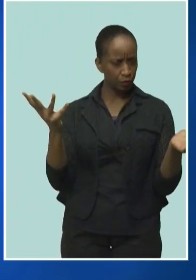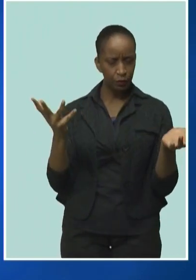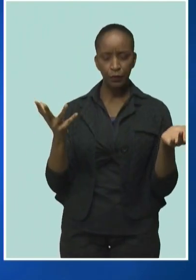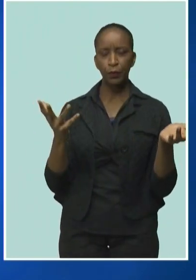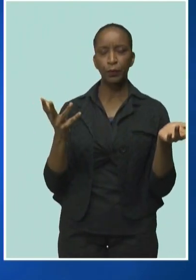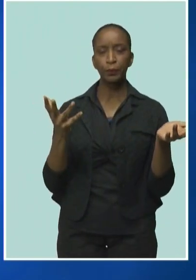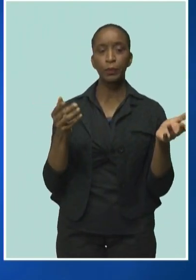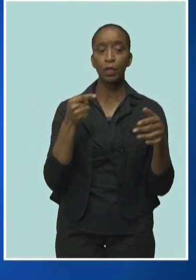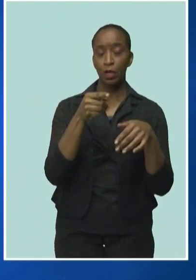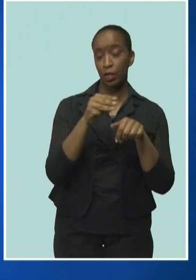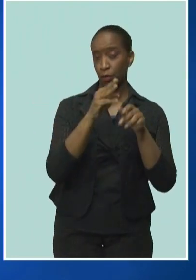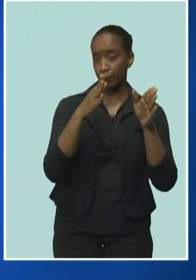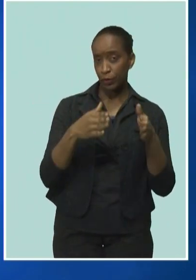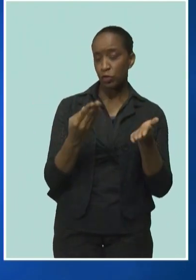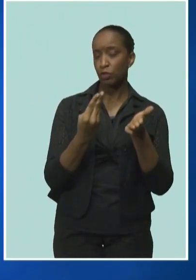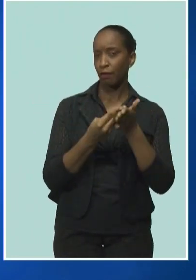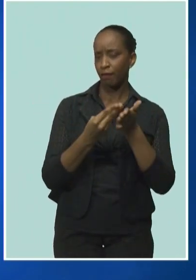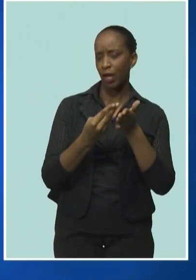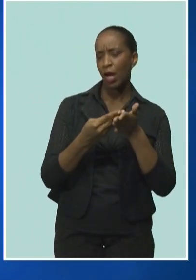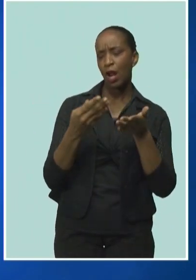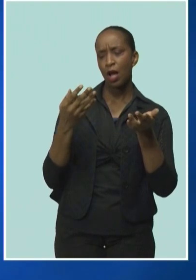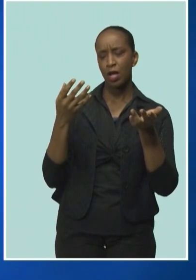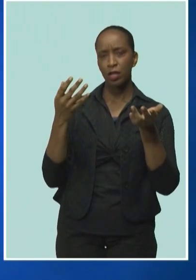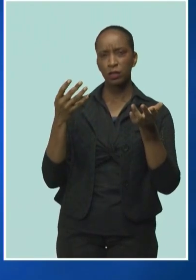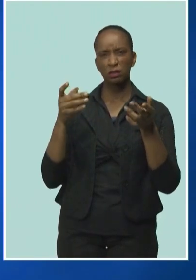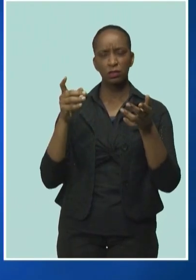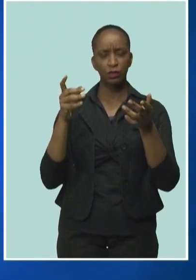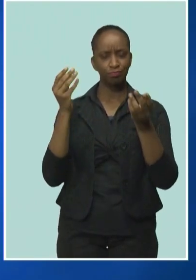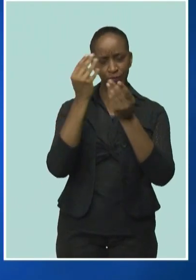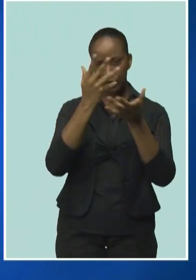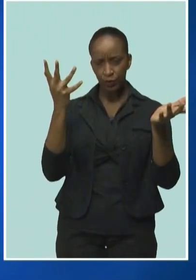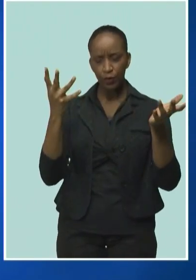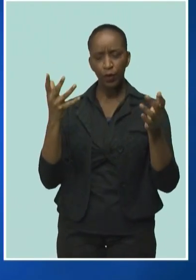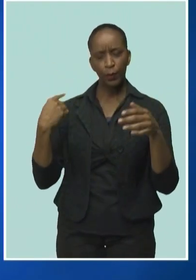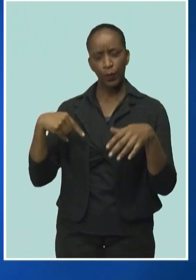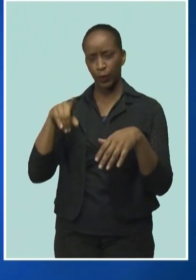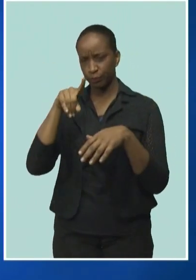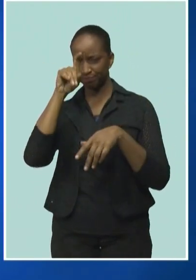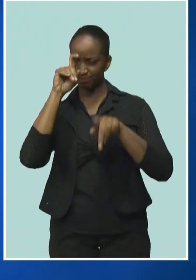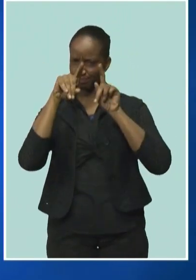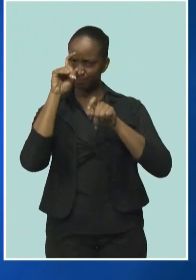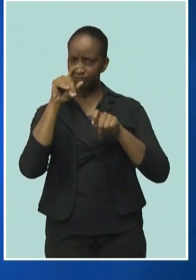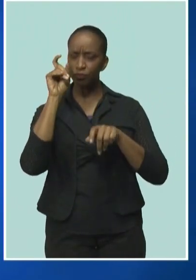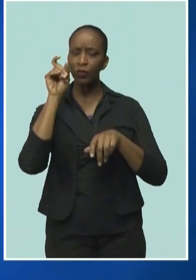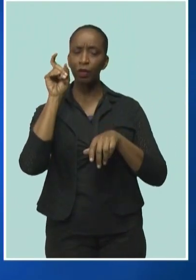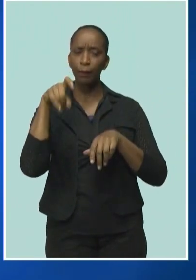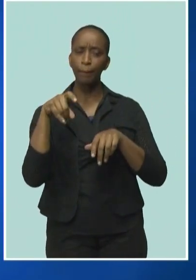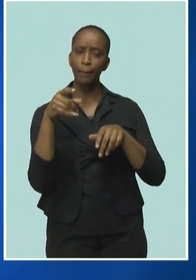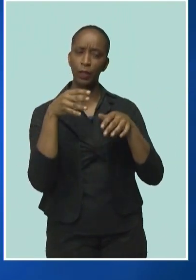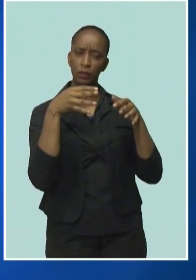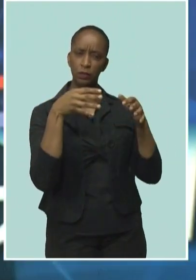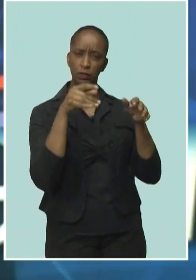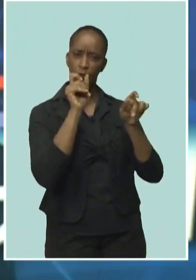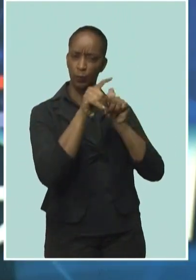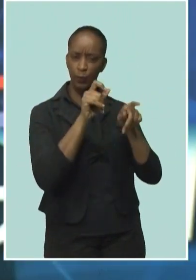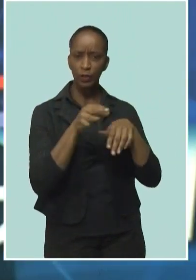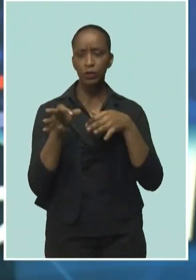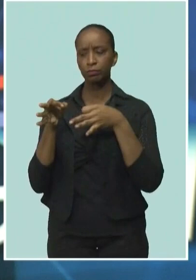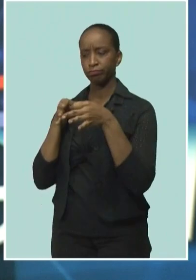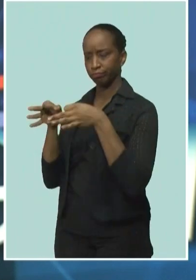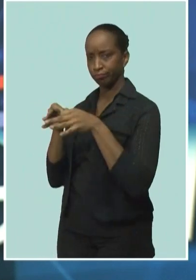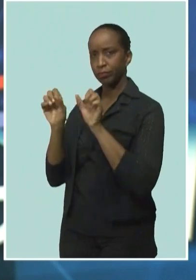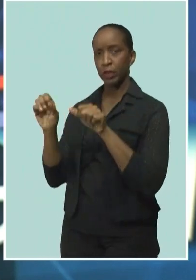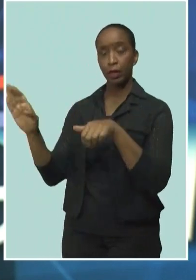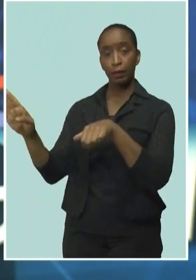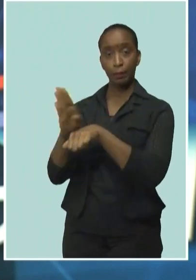the Ministry of Finance and other stakeholders before we provide our guidance to the business community. Along